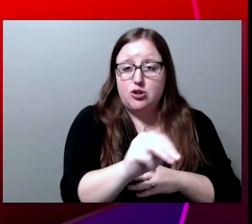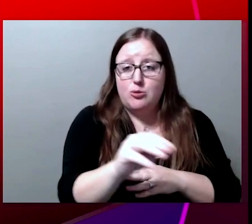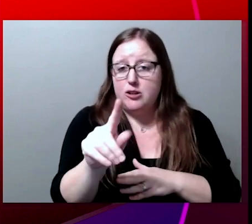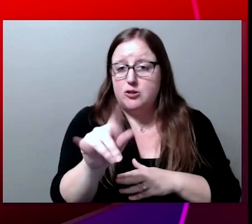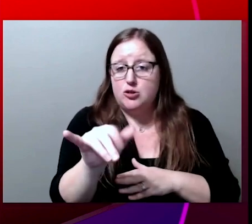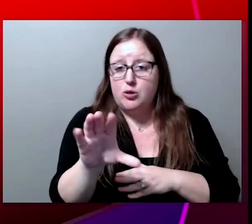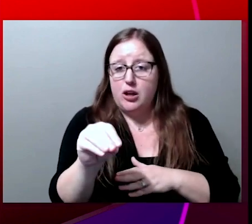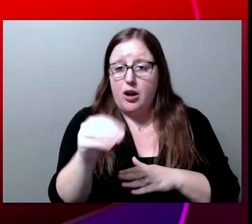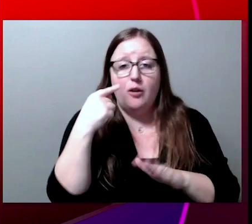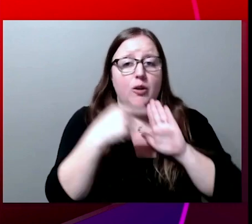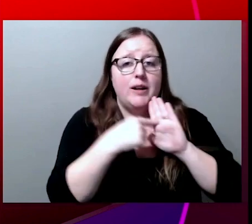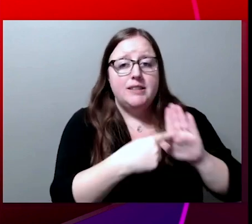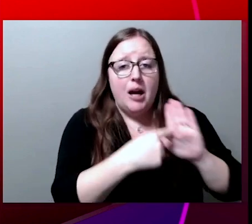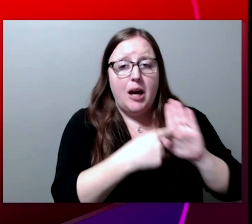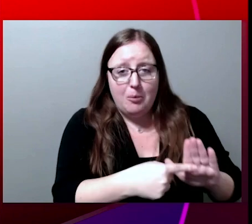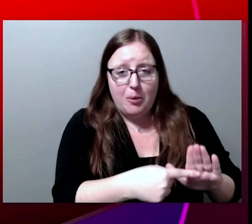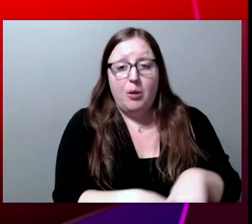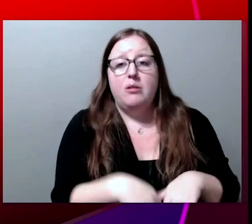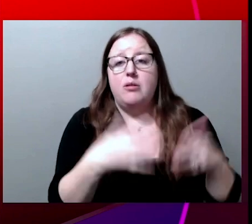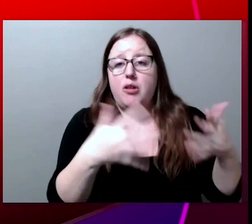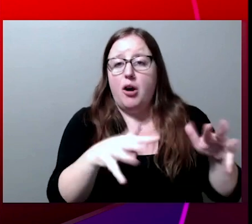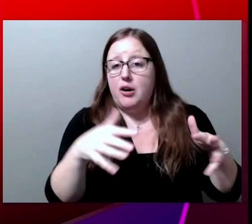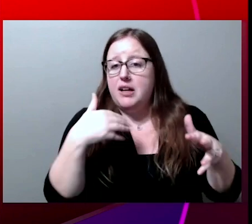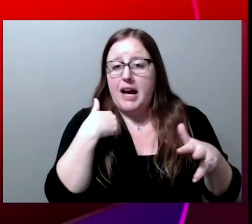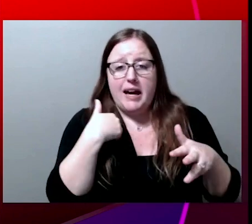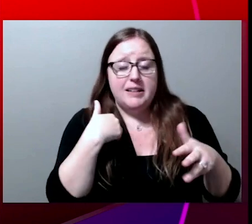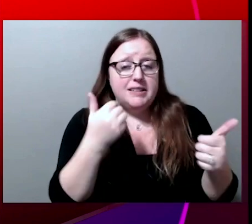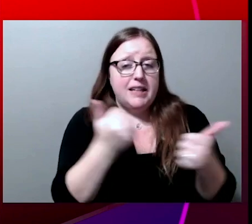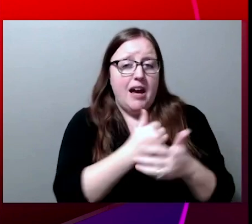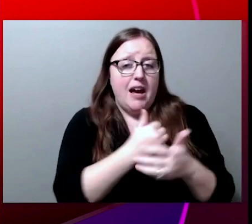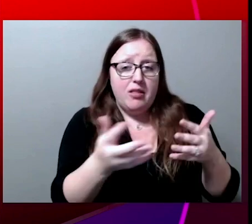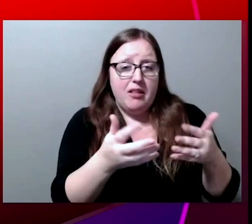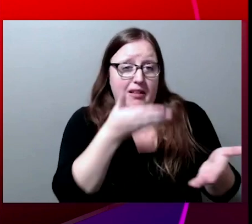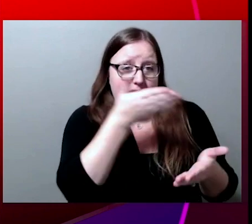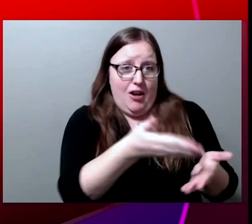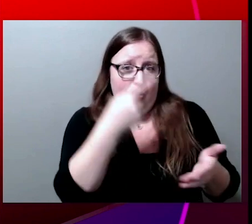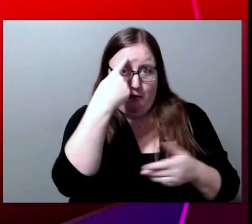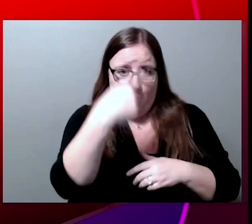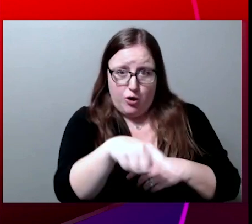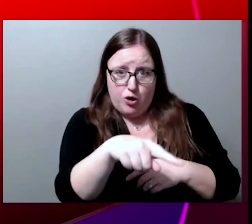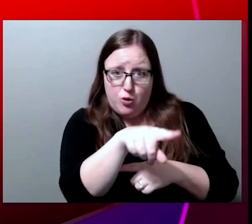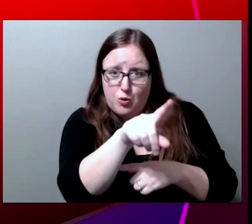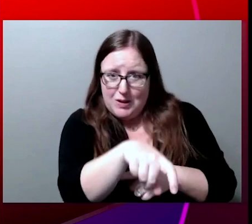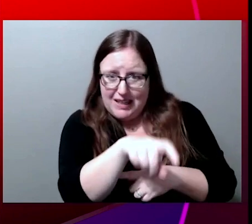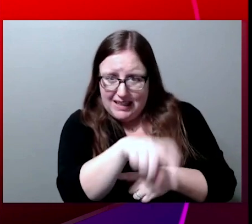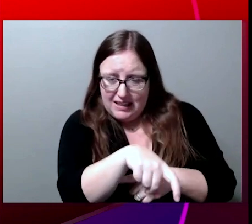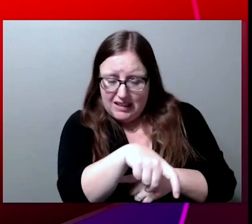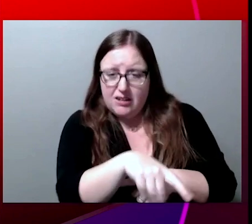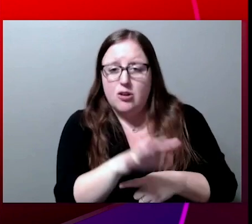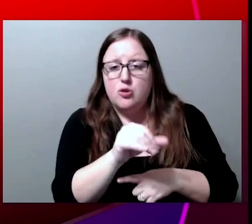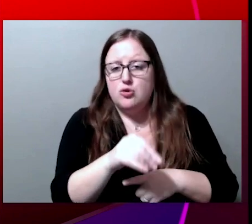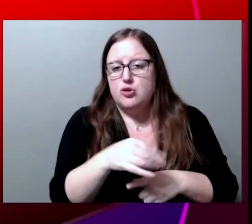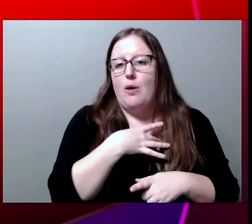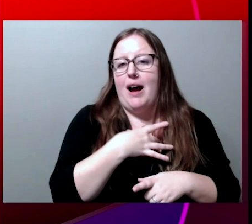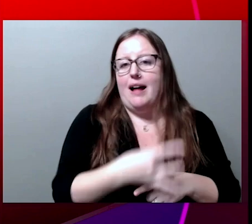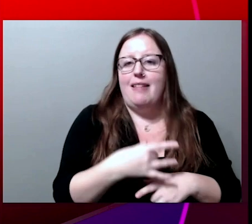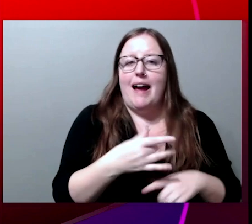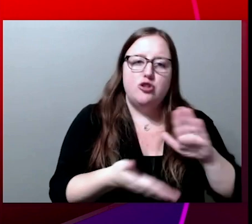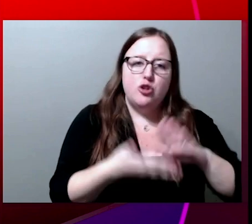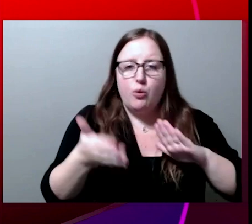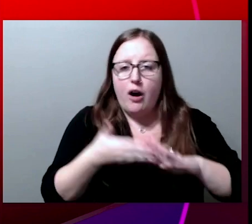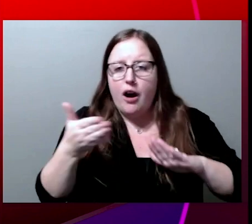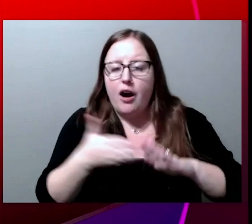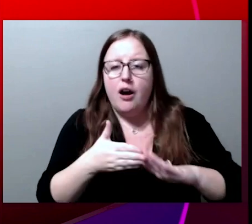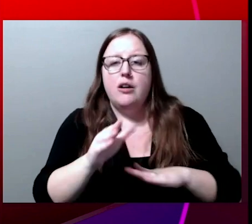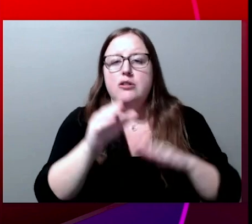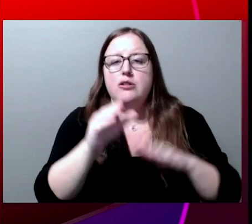example, and it's already got all the things provisioned out for you that you need to do. So I like to go and run these tutorials and